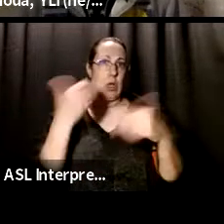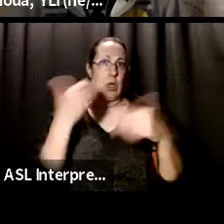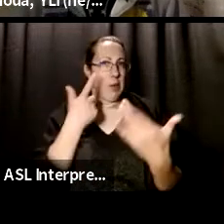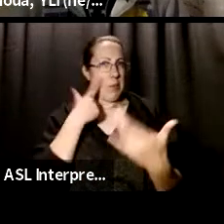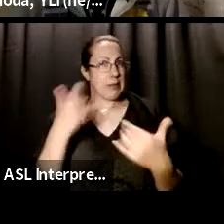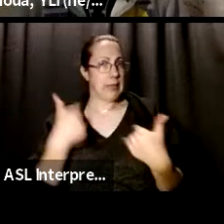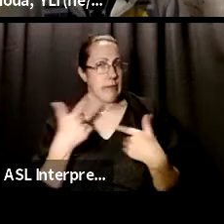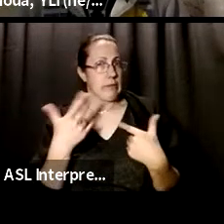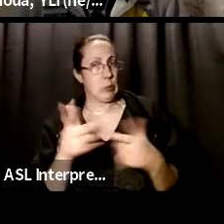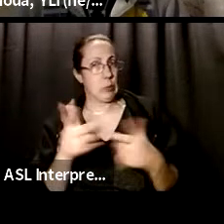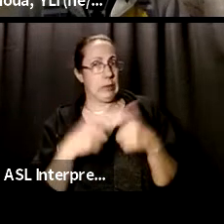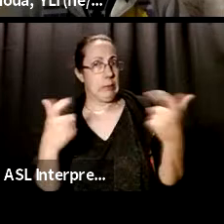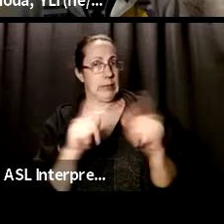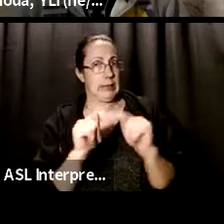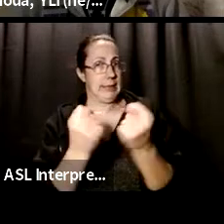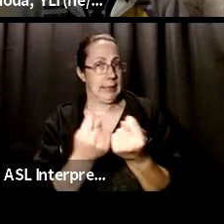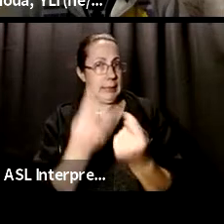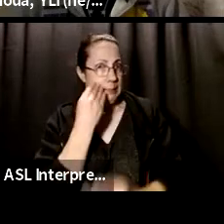team.